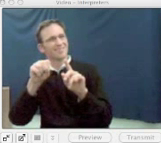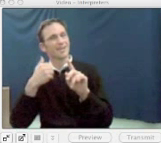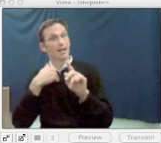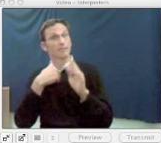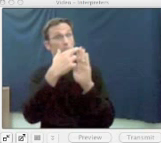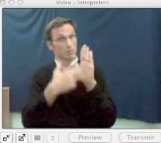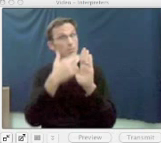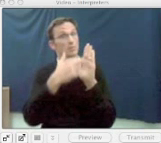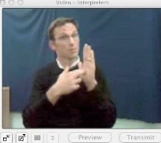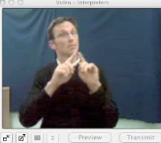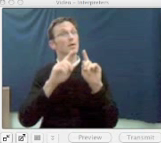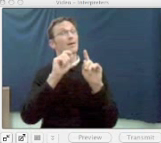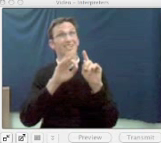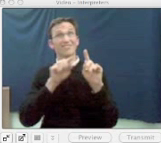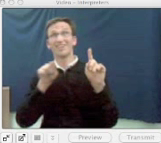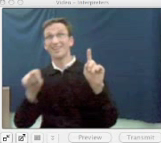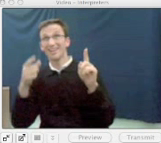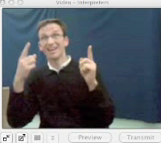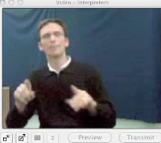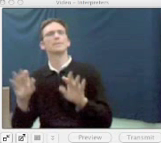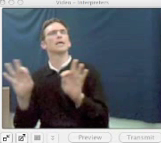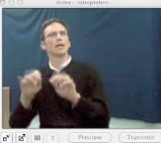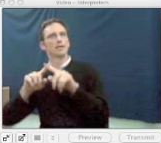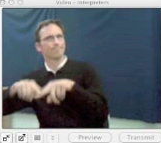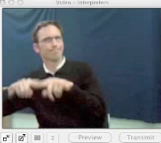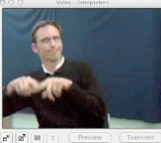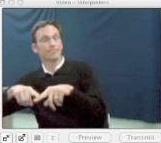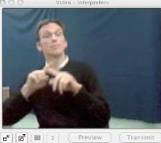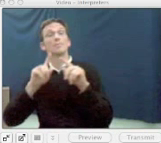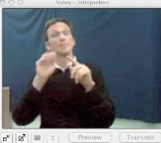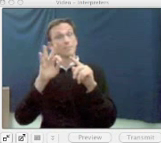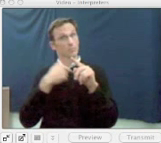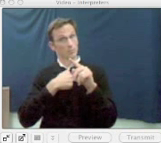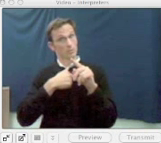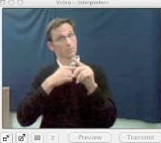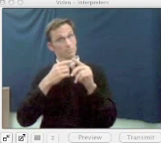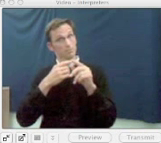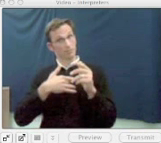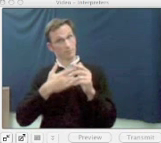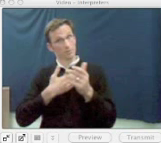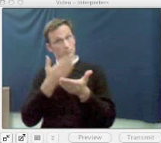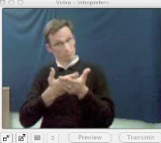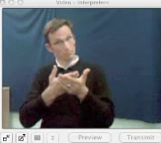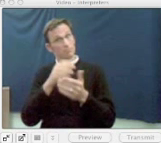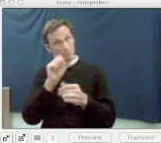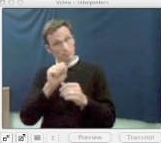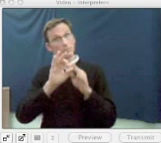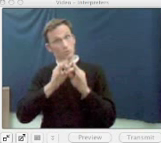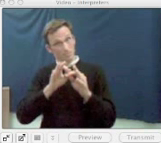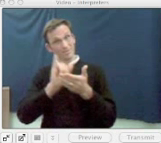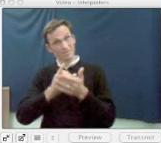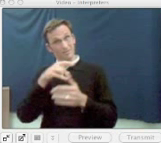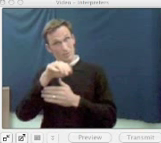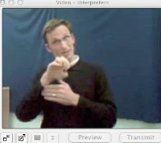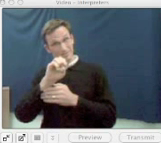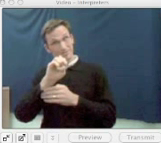rule. If you're saying interpreting is a practice profession, then the context is the rule.